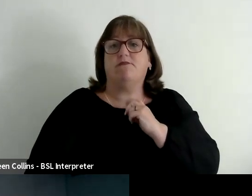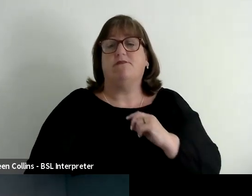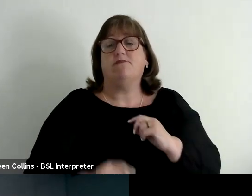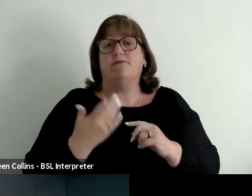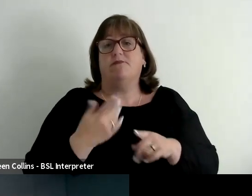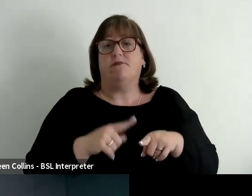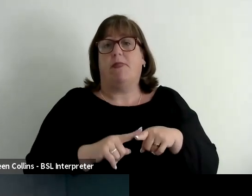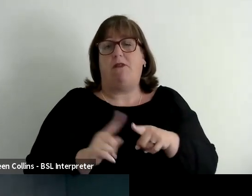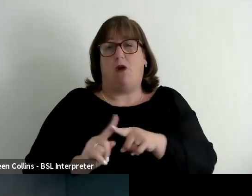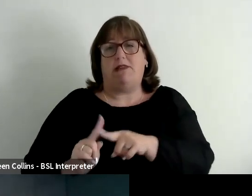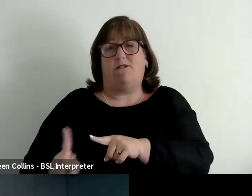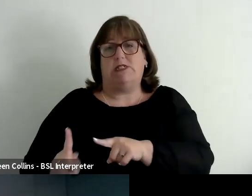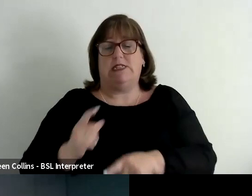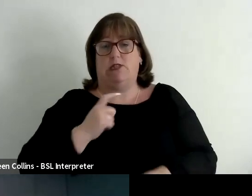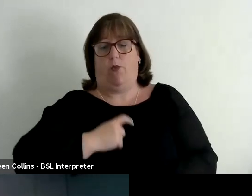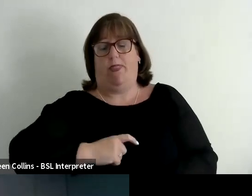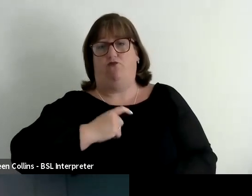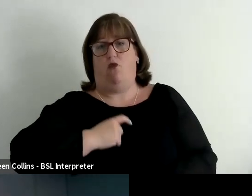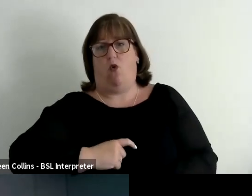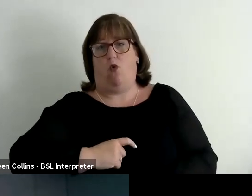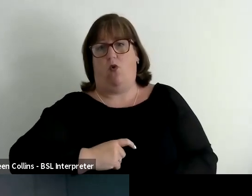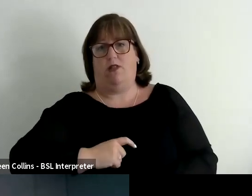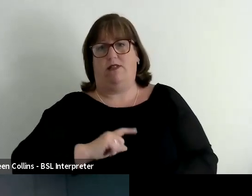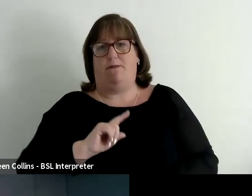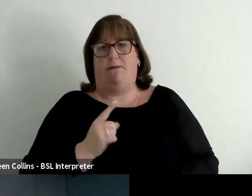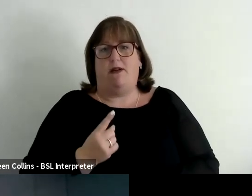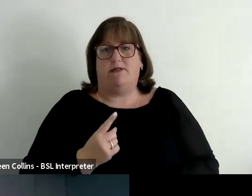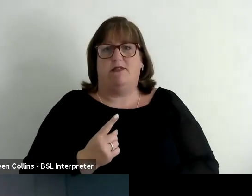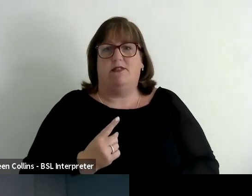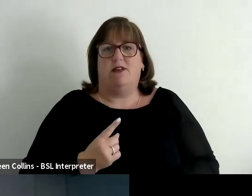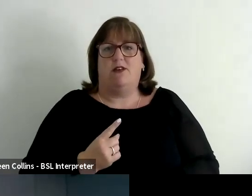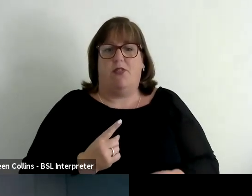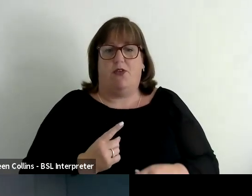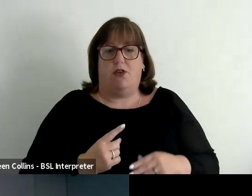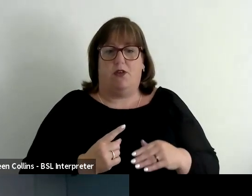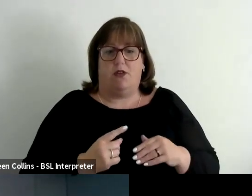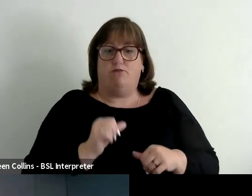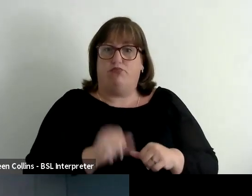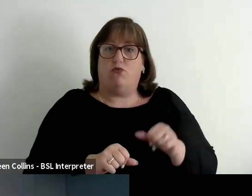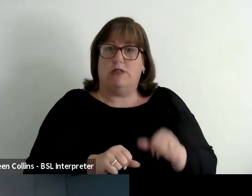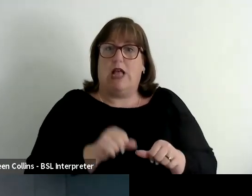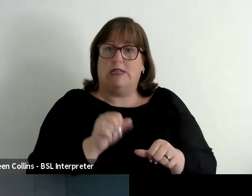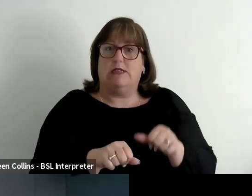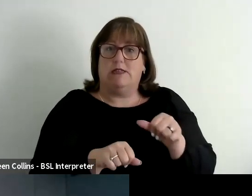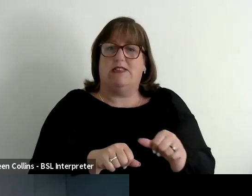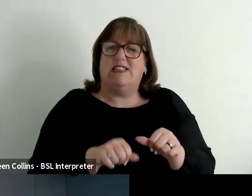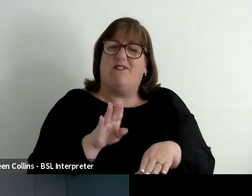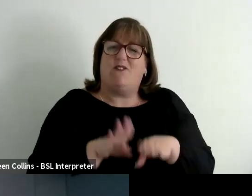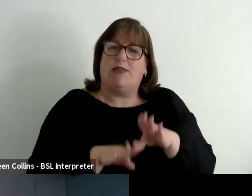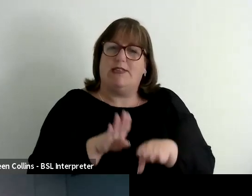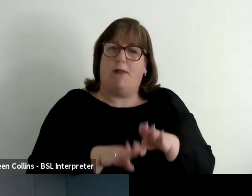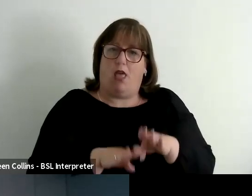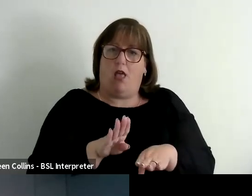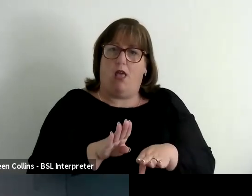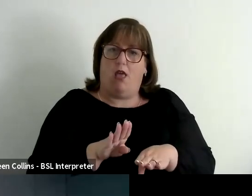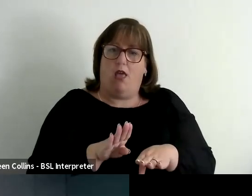between roles, but broadly the steps would be very, very similar. So all of our roles are, or